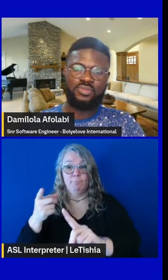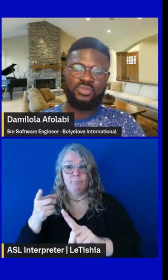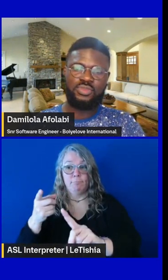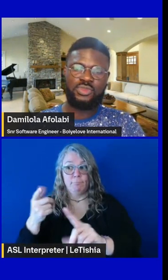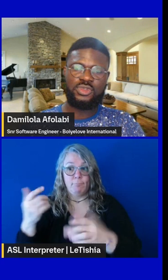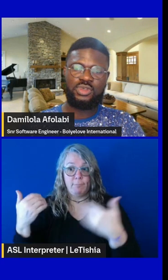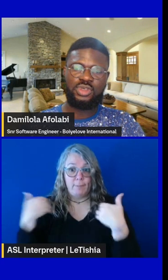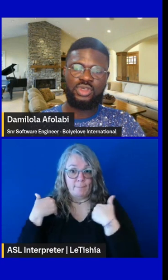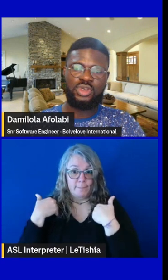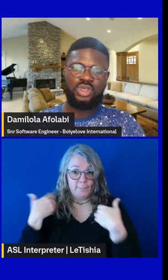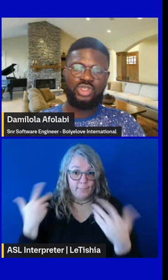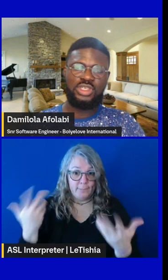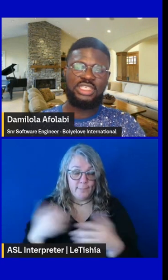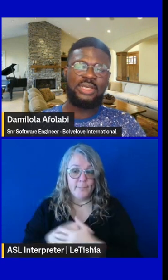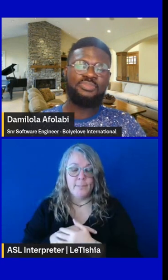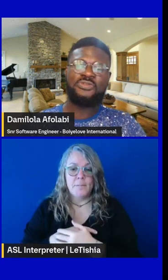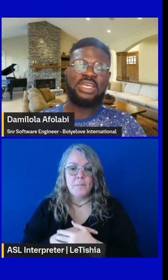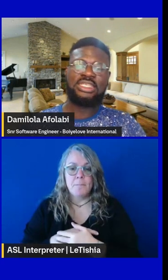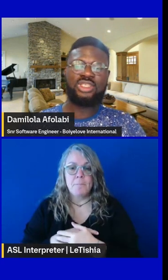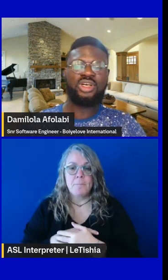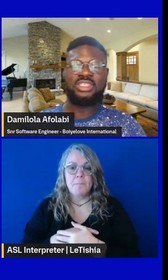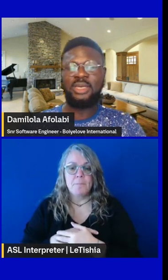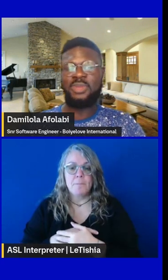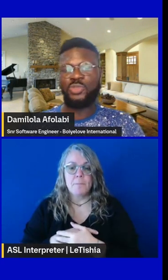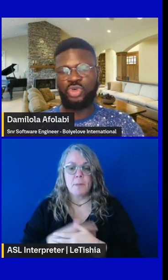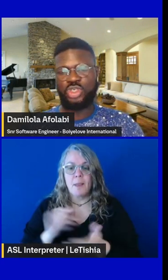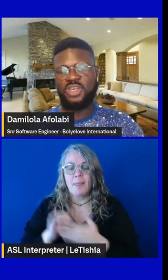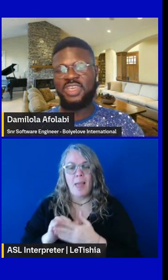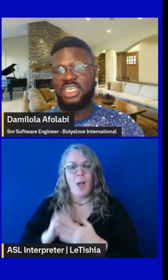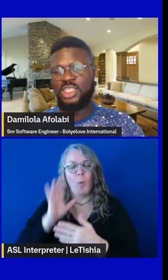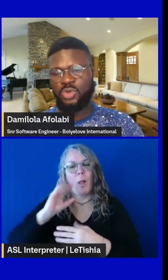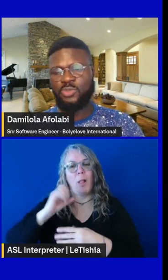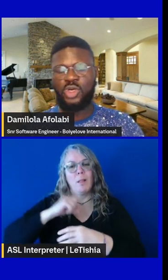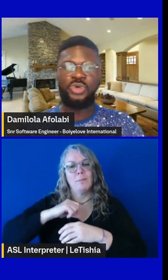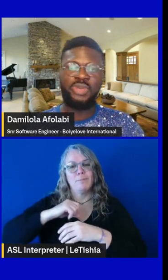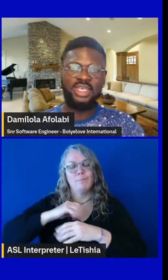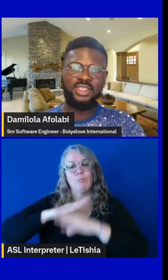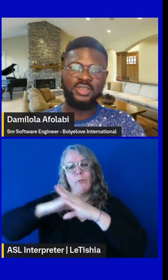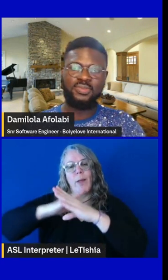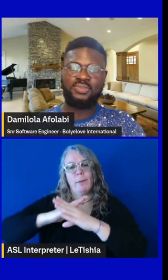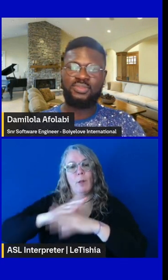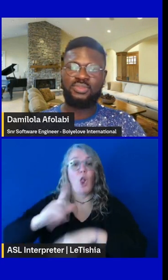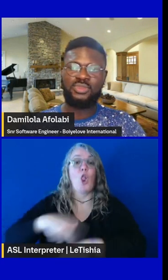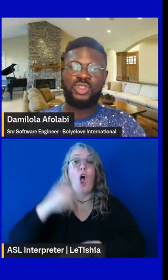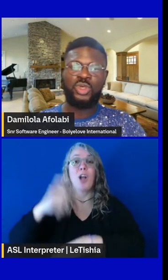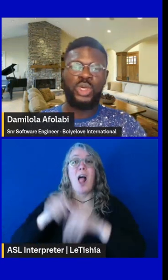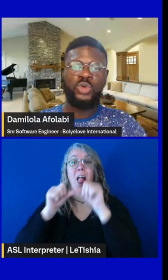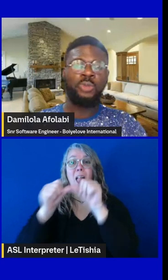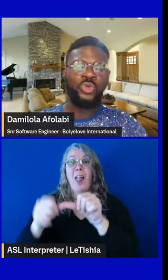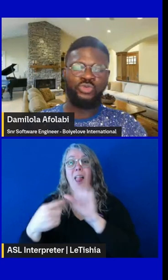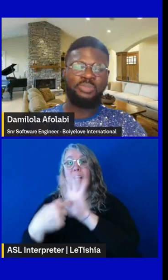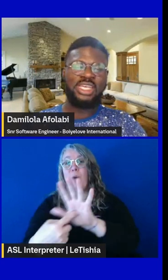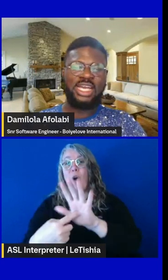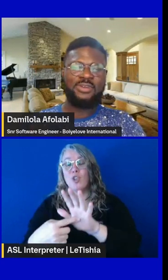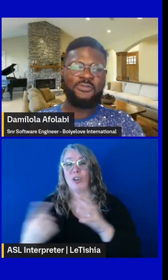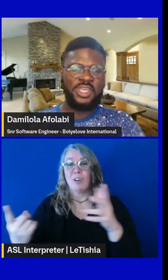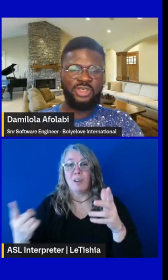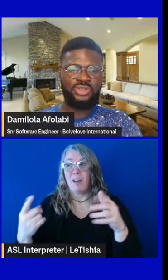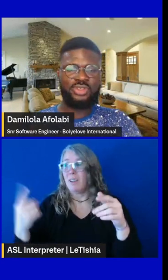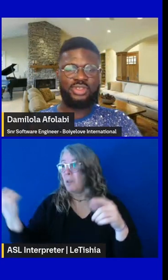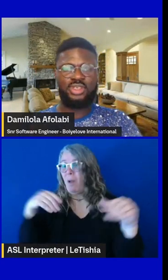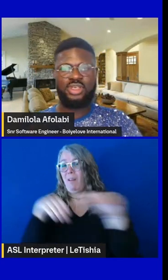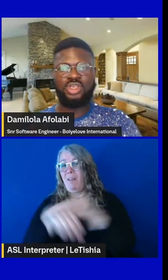have. So this can prevent long-term exposure if a key is compromised. When one